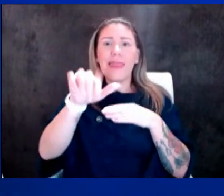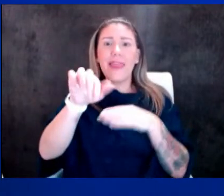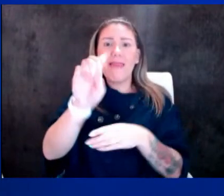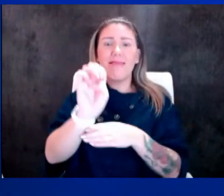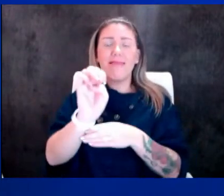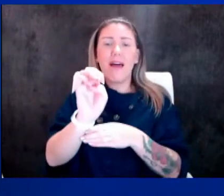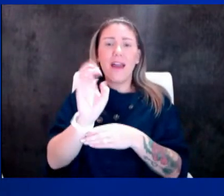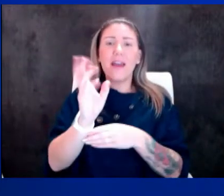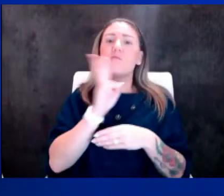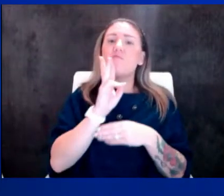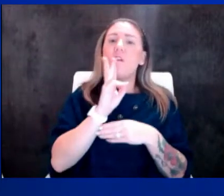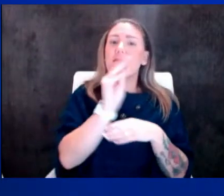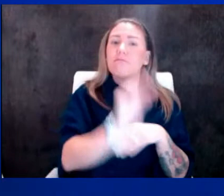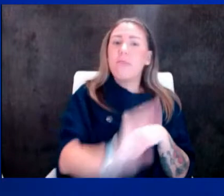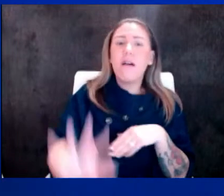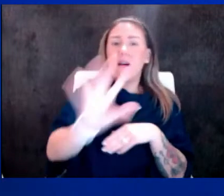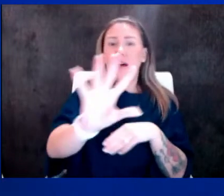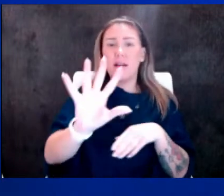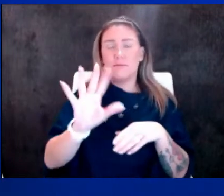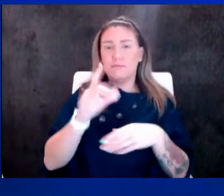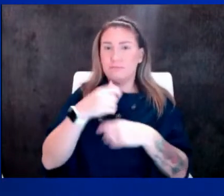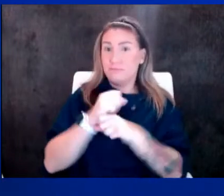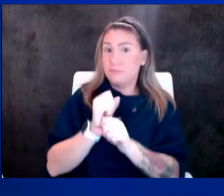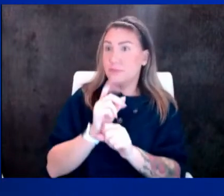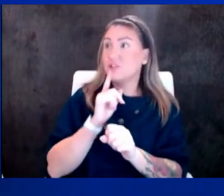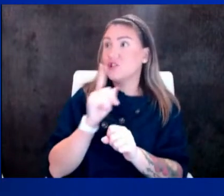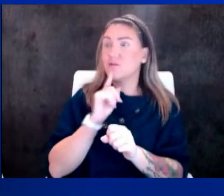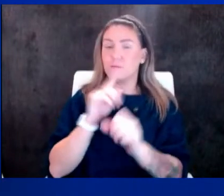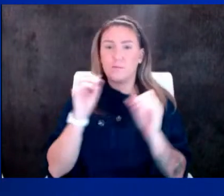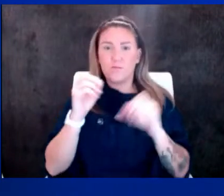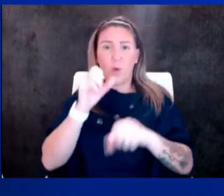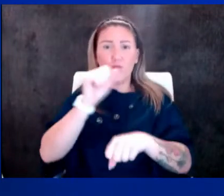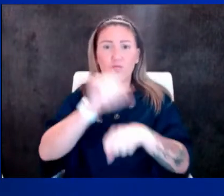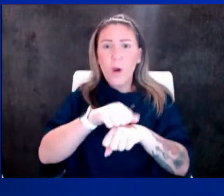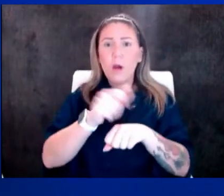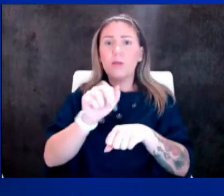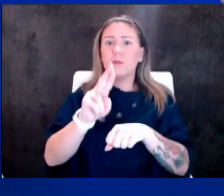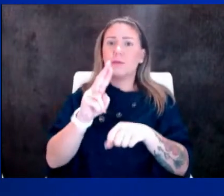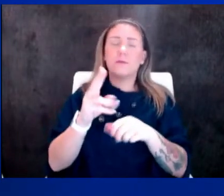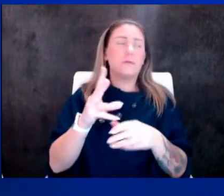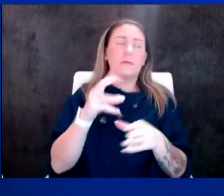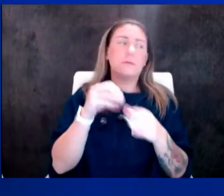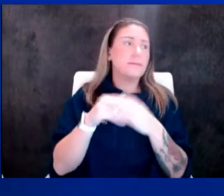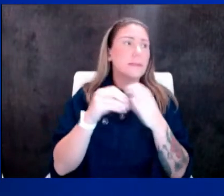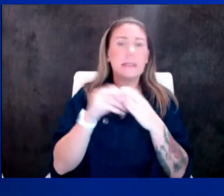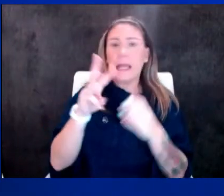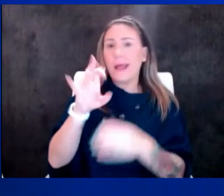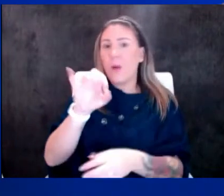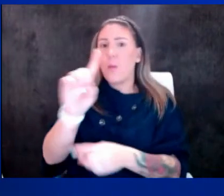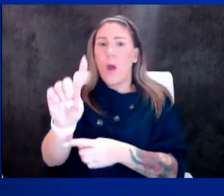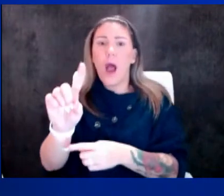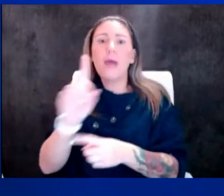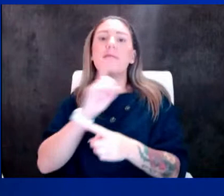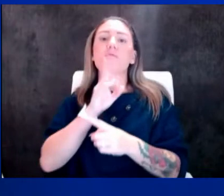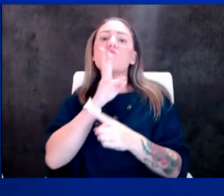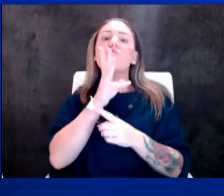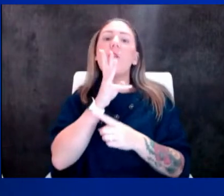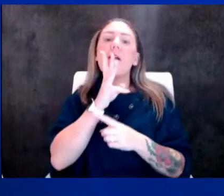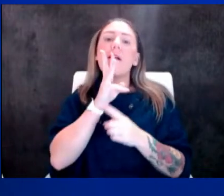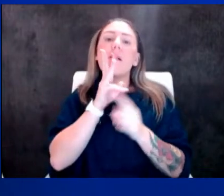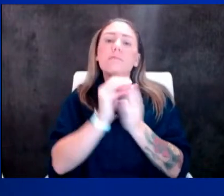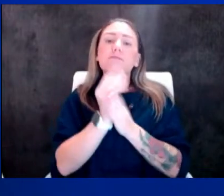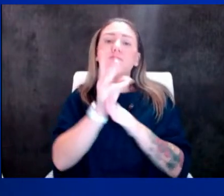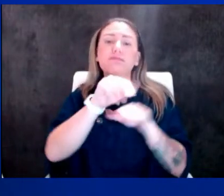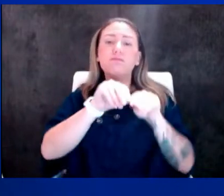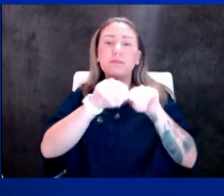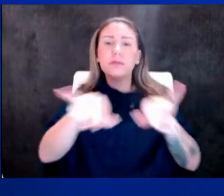going. But or jump off, things into the wild springs and that kind of riskier behavior. But she's been fortunate.